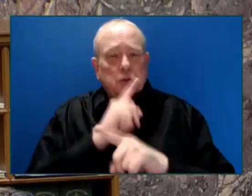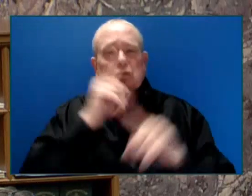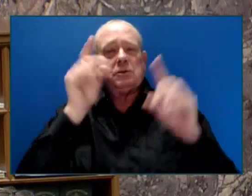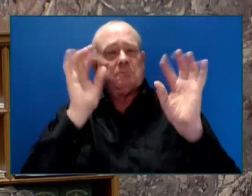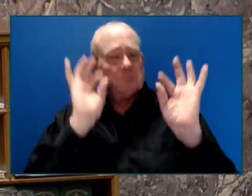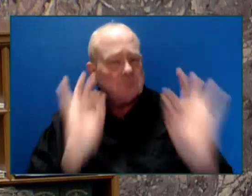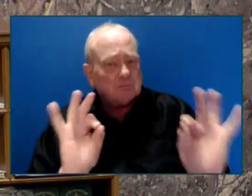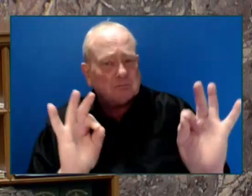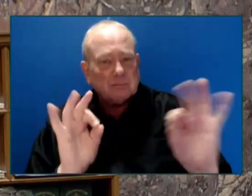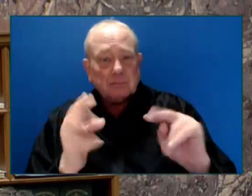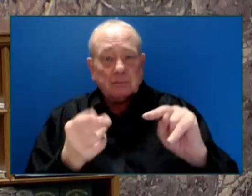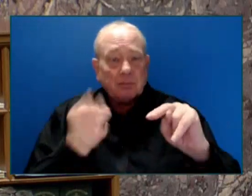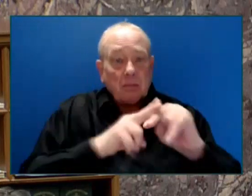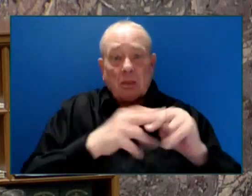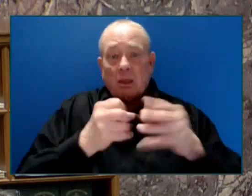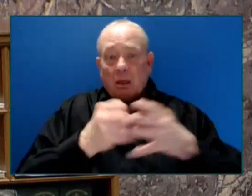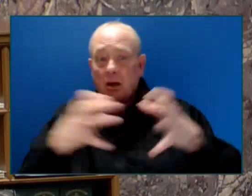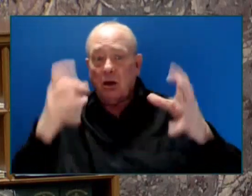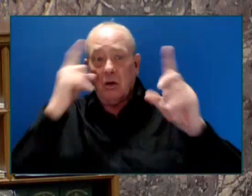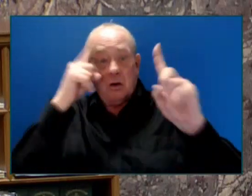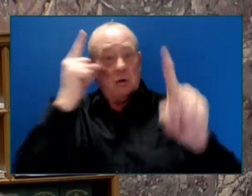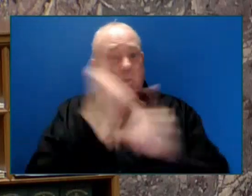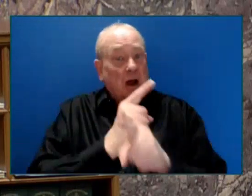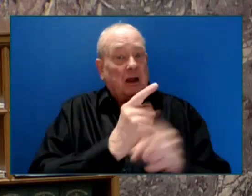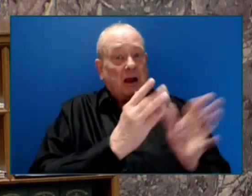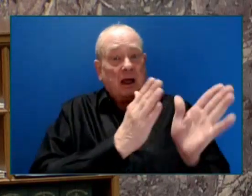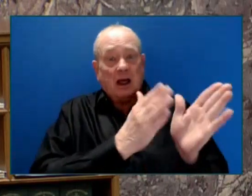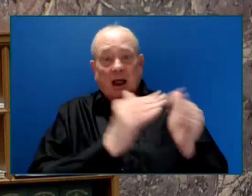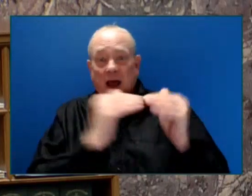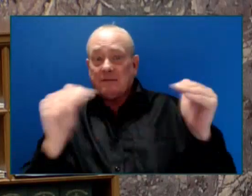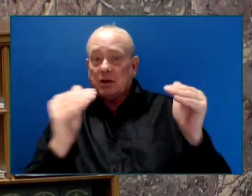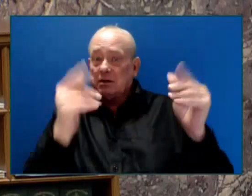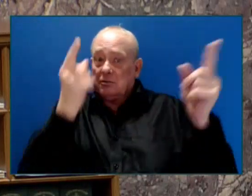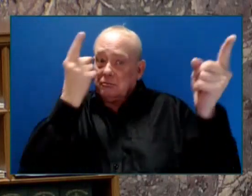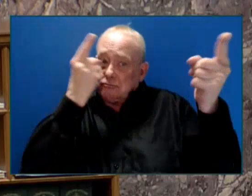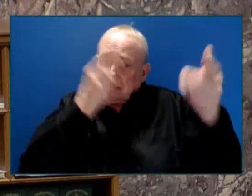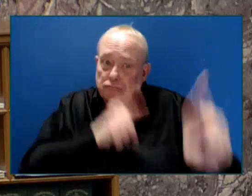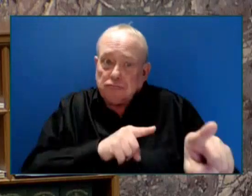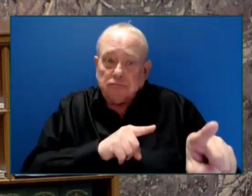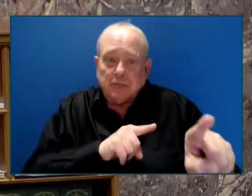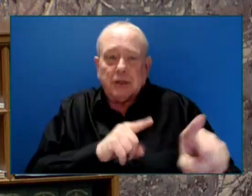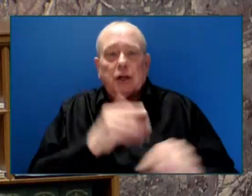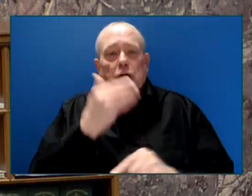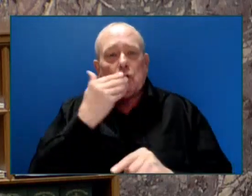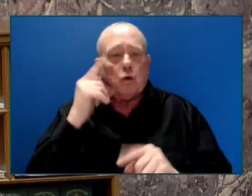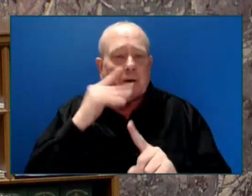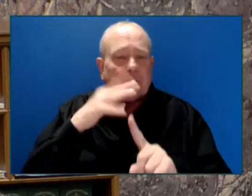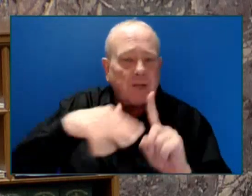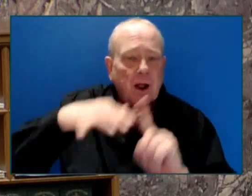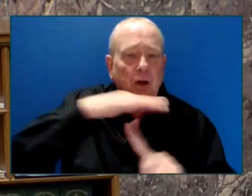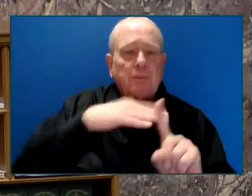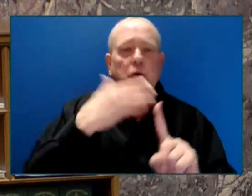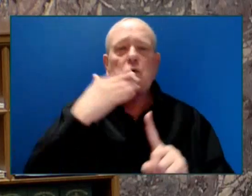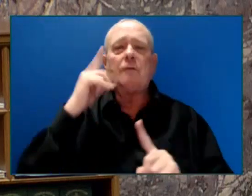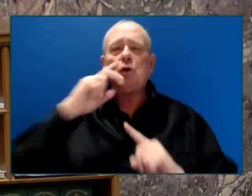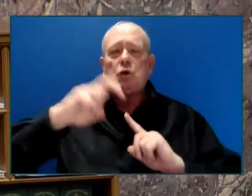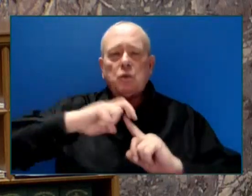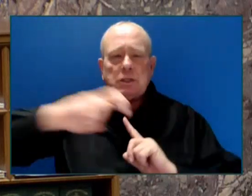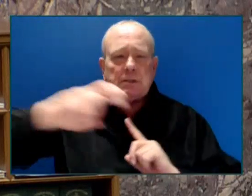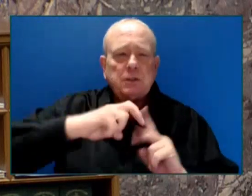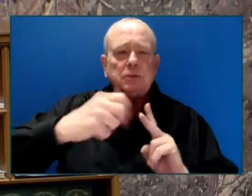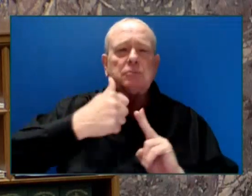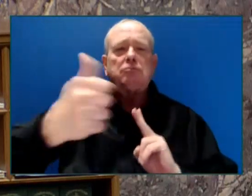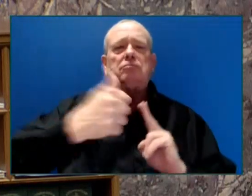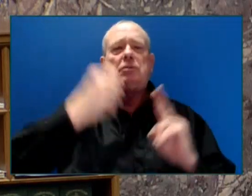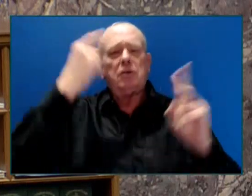we need is going to be in the areas where it makes sense, where it's good for the environment, good for transit, good for cycling and walking. Why has this minister